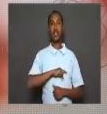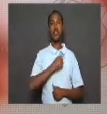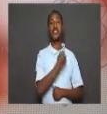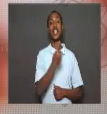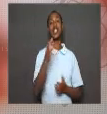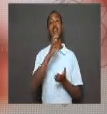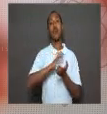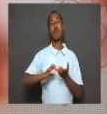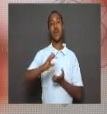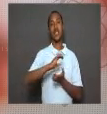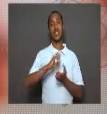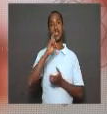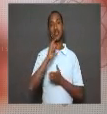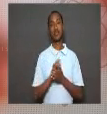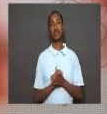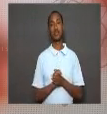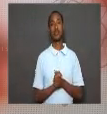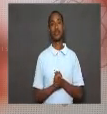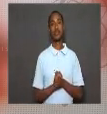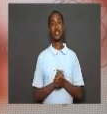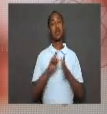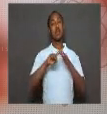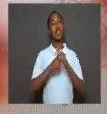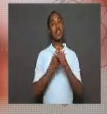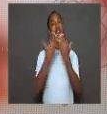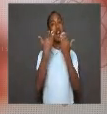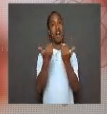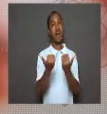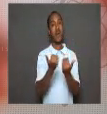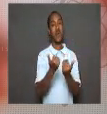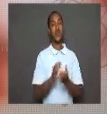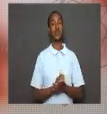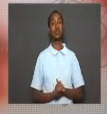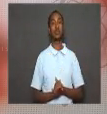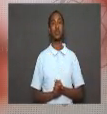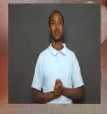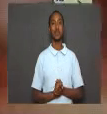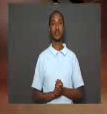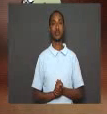certain compounds. You may begin when you are ready.